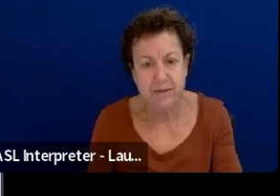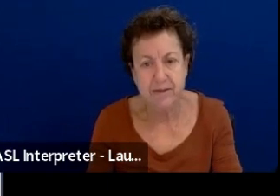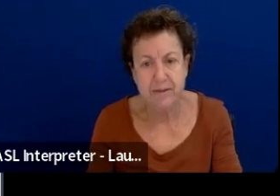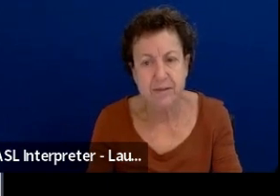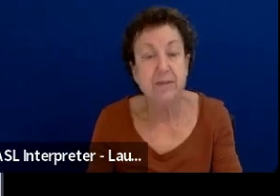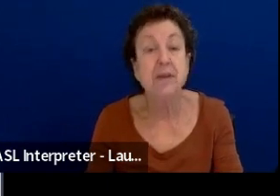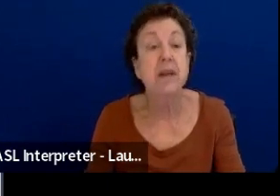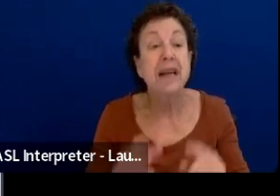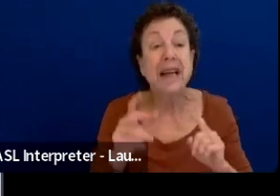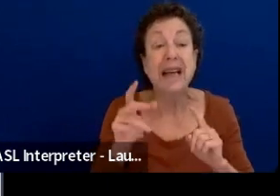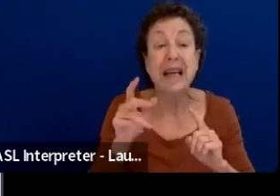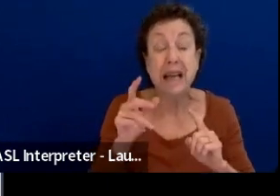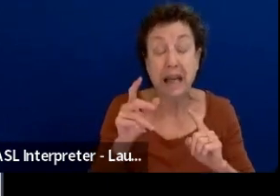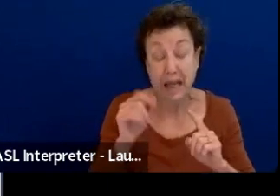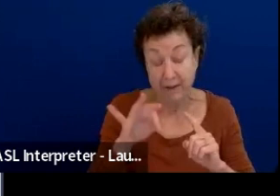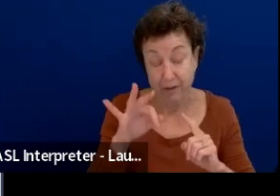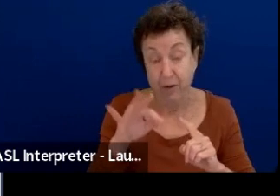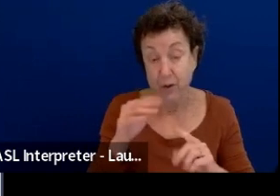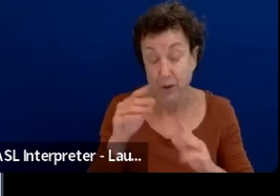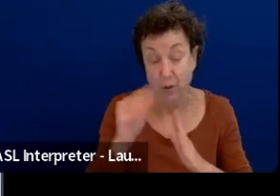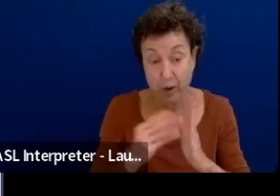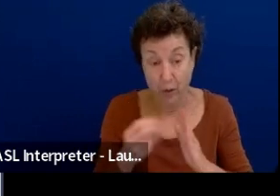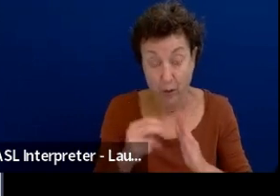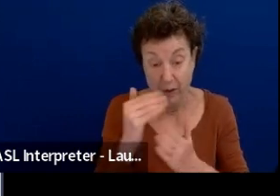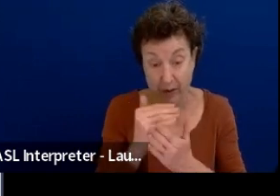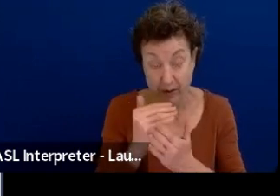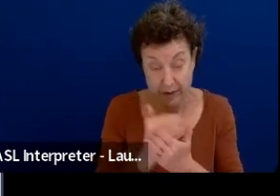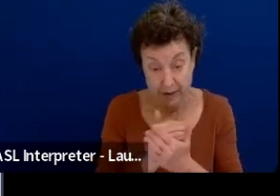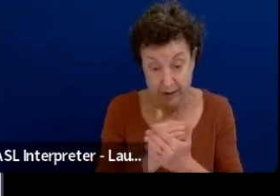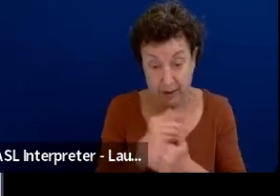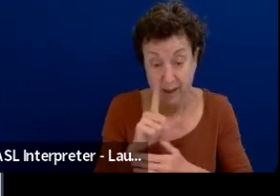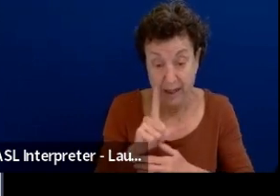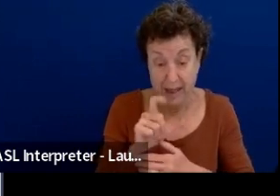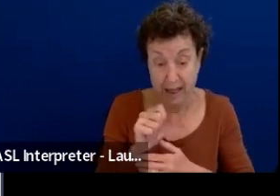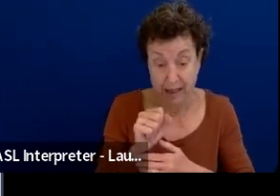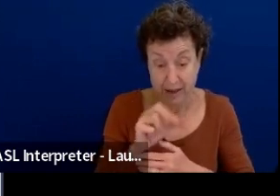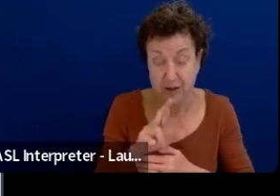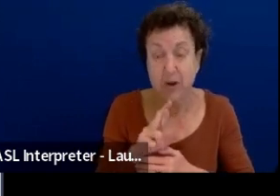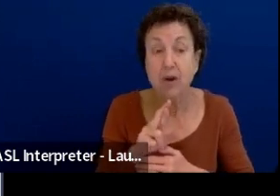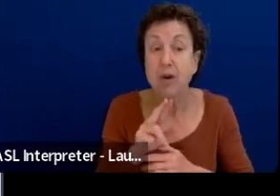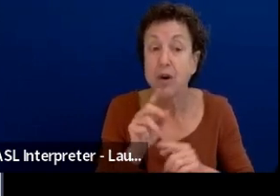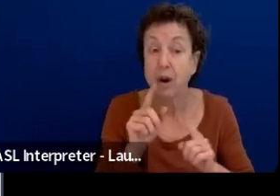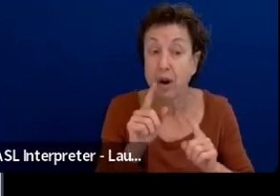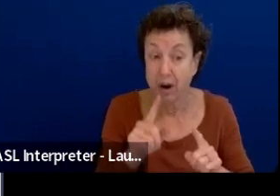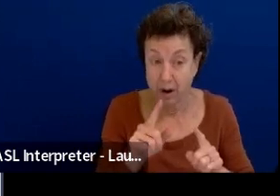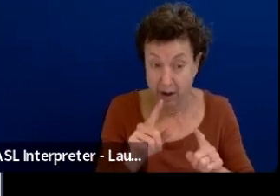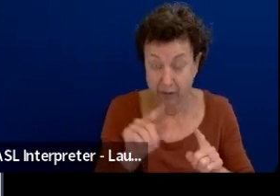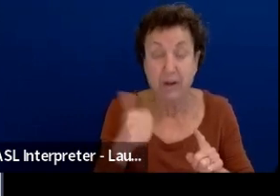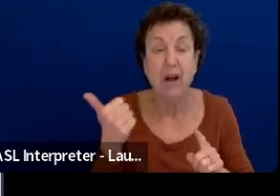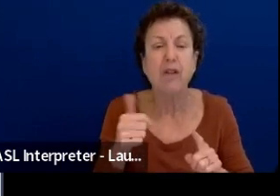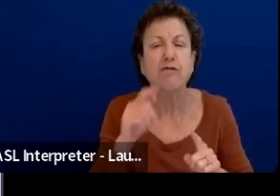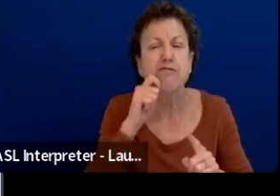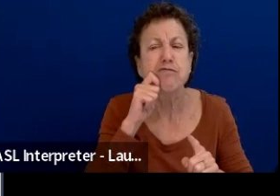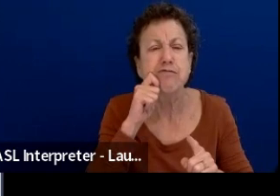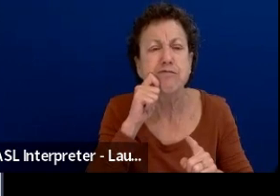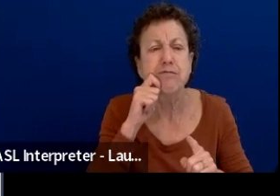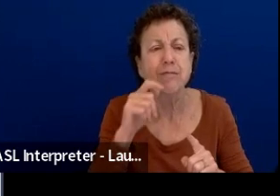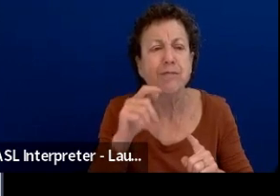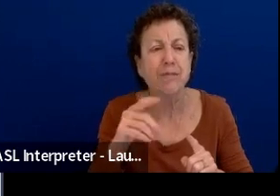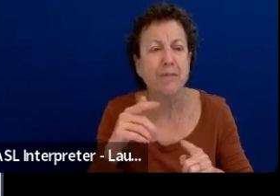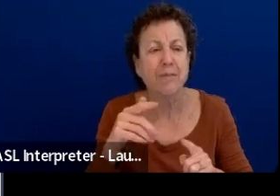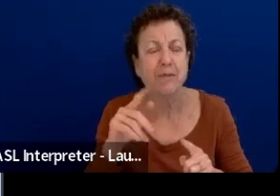Now, if you are compiling a list of these LSRs, a real handy tool can be found right